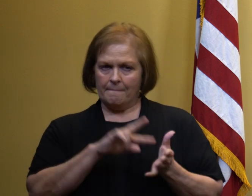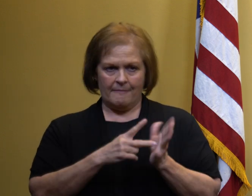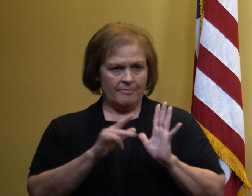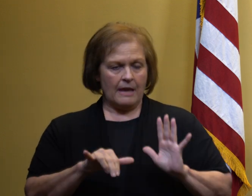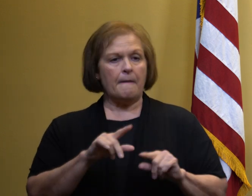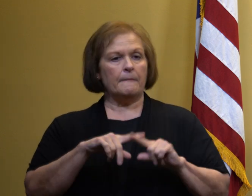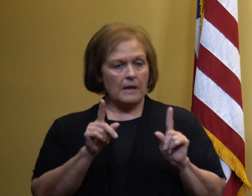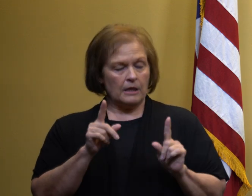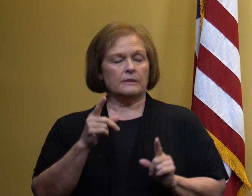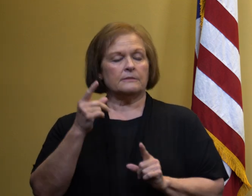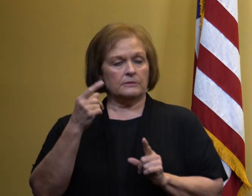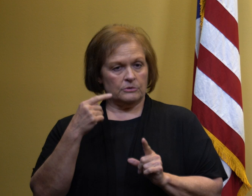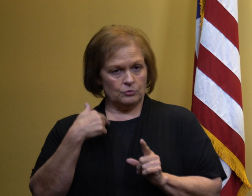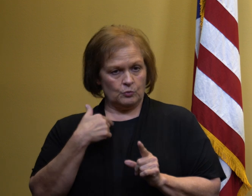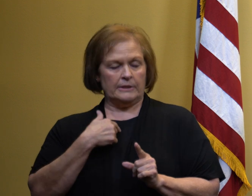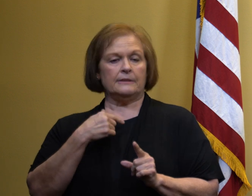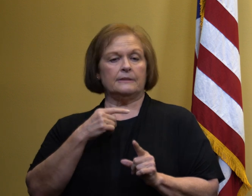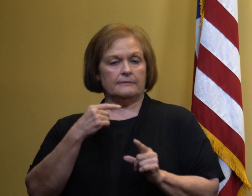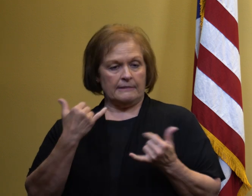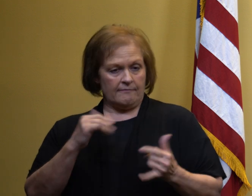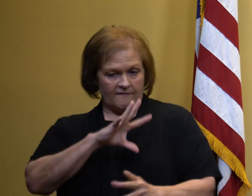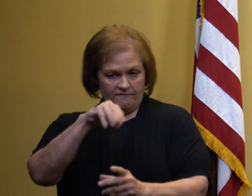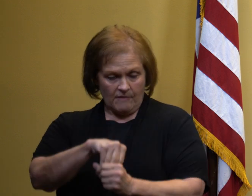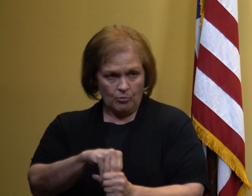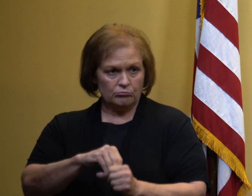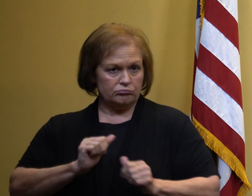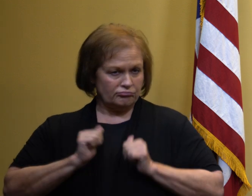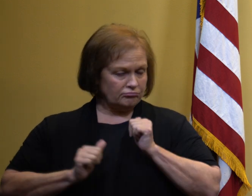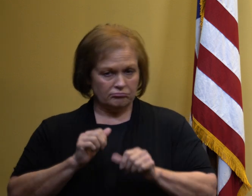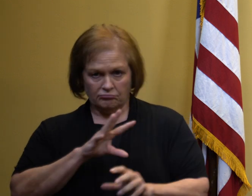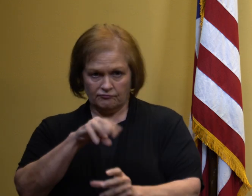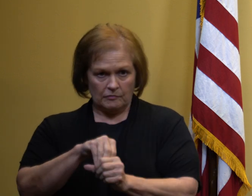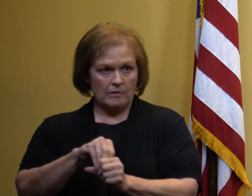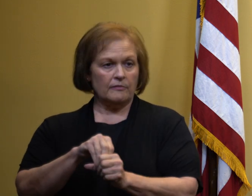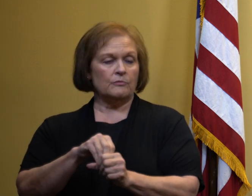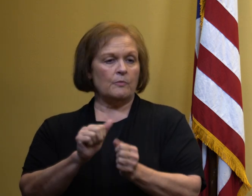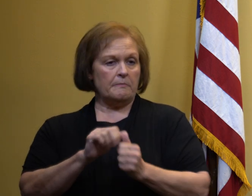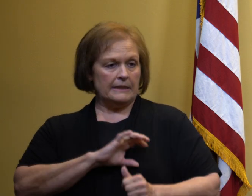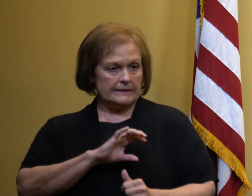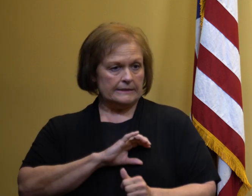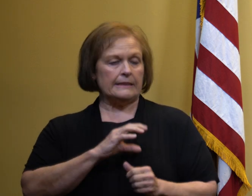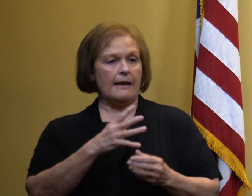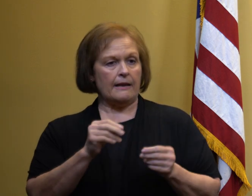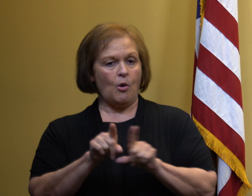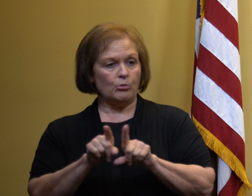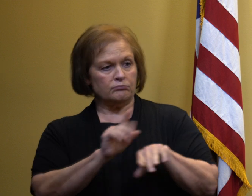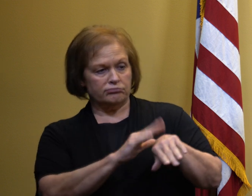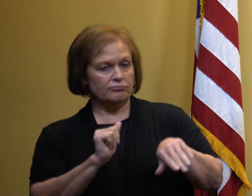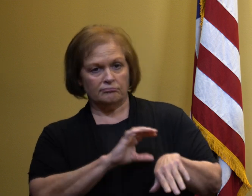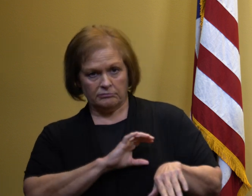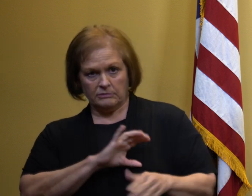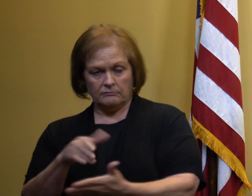have been very much engaged as well as aggressive as it relates to enforcement and deployment